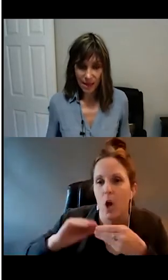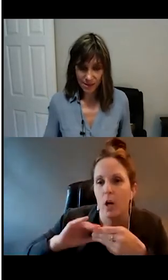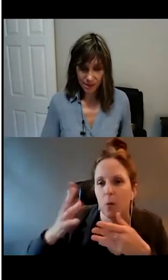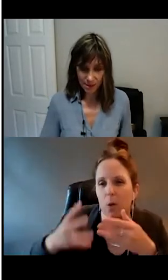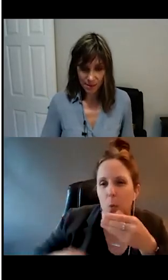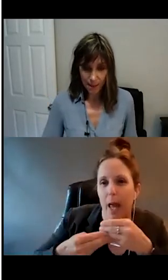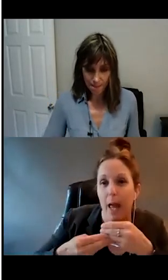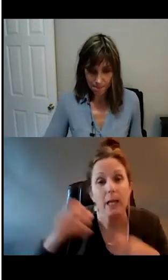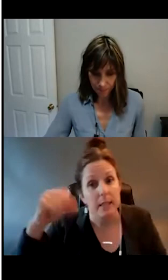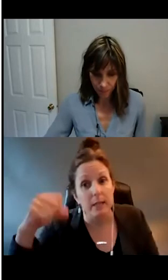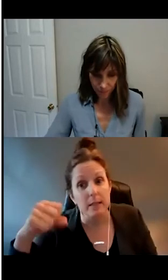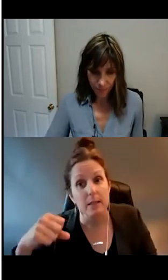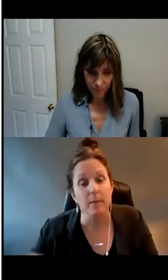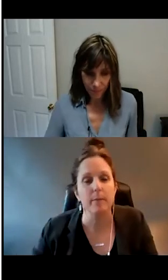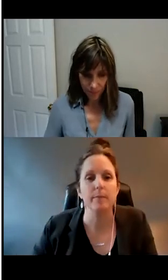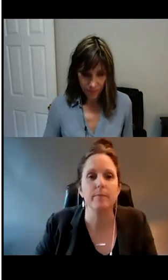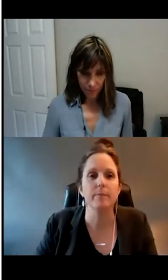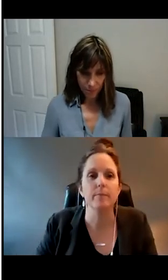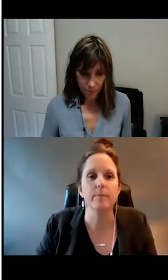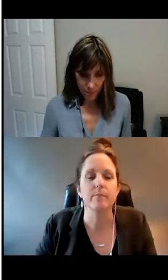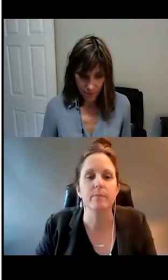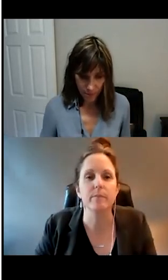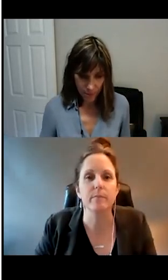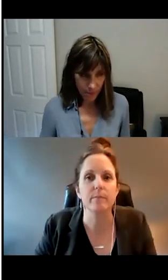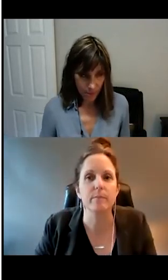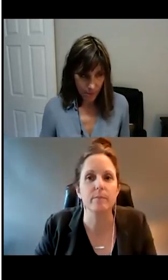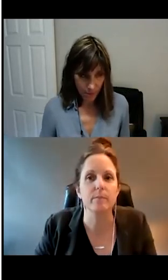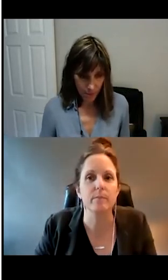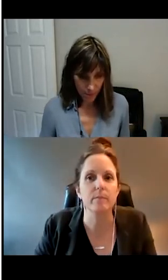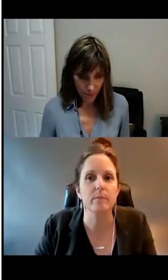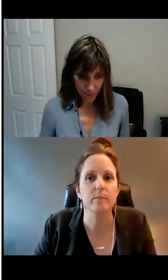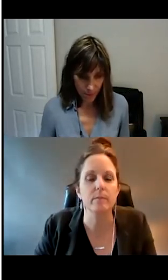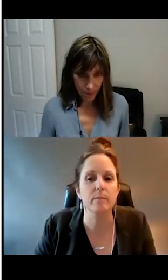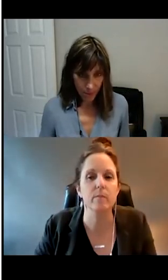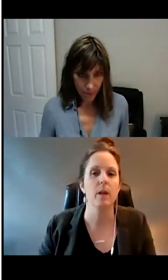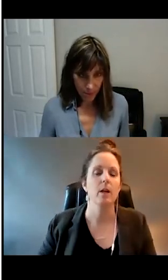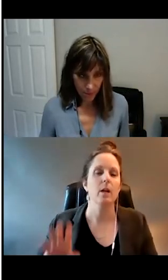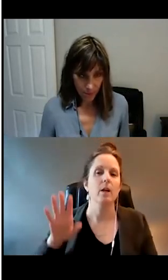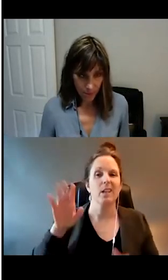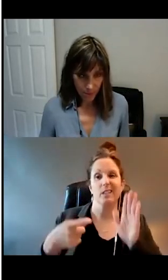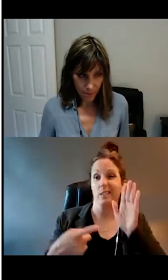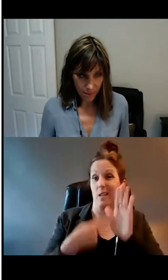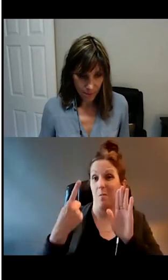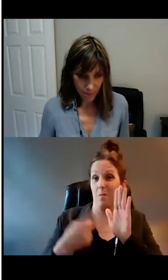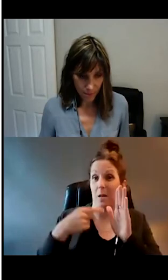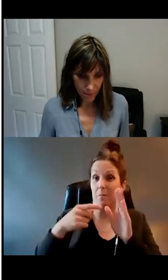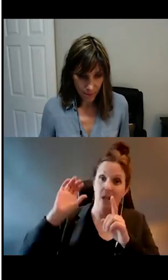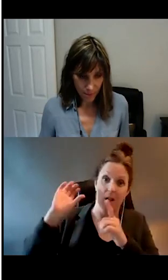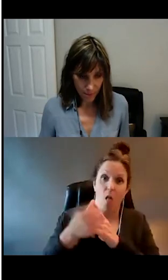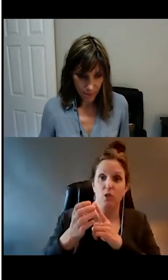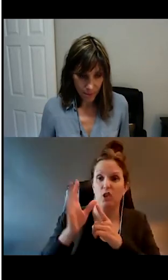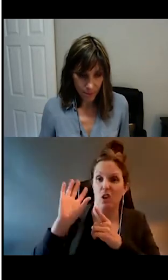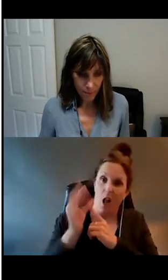saying? Yes. Yeah. Sometimes the cultural change that has to happen, and you alluded to this